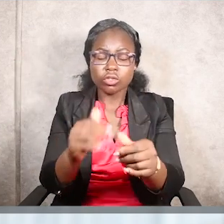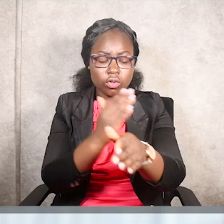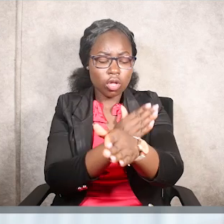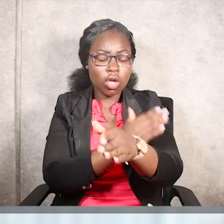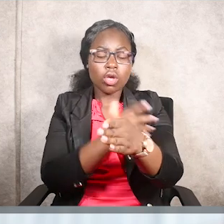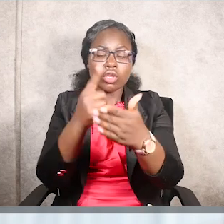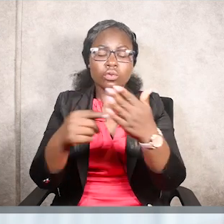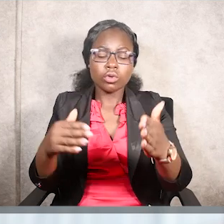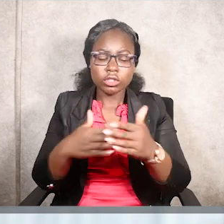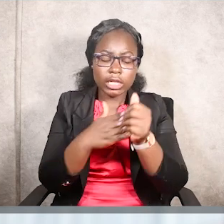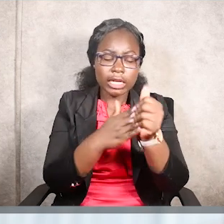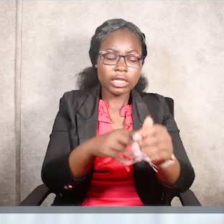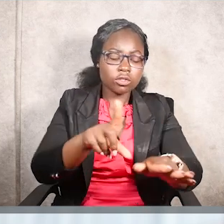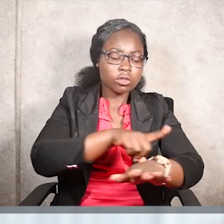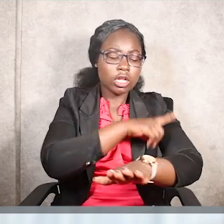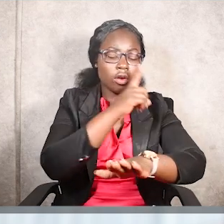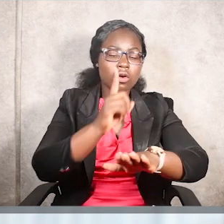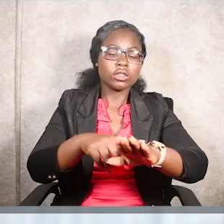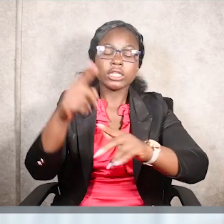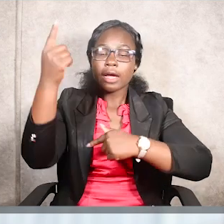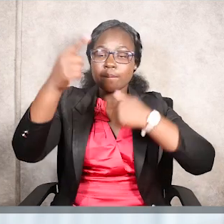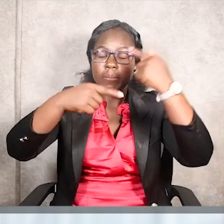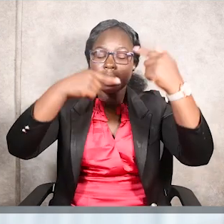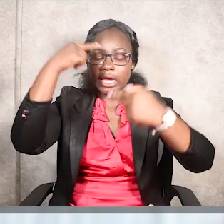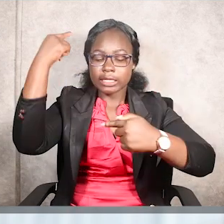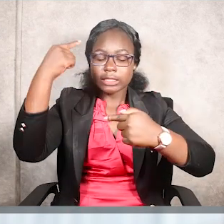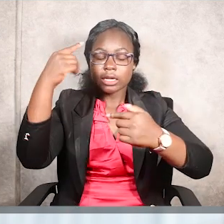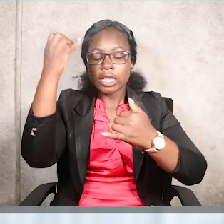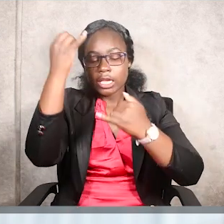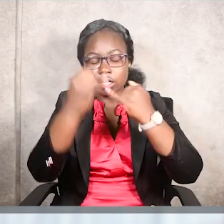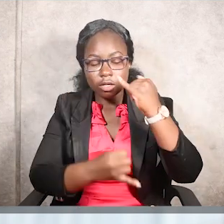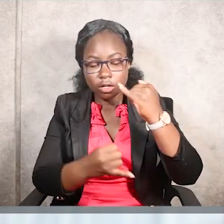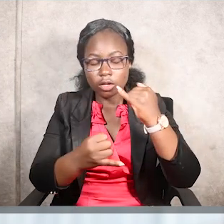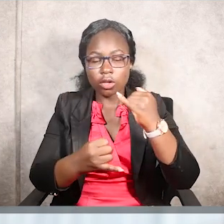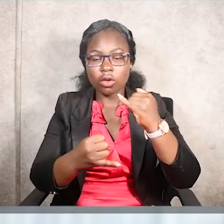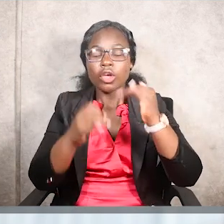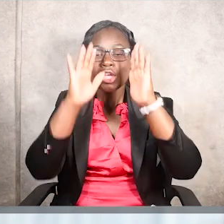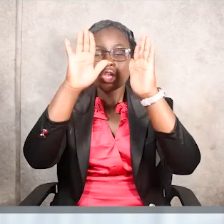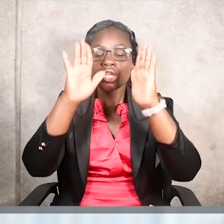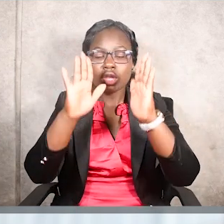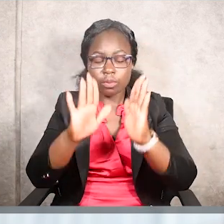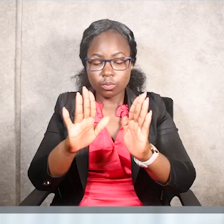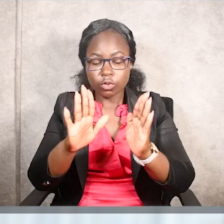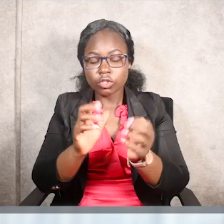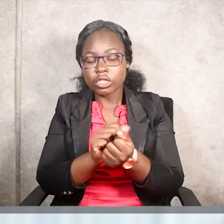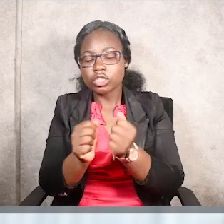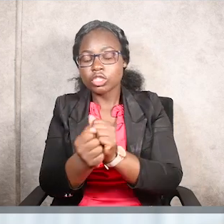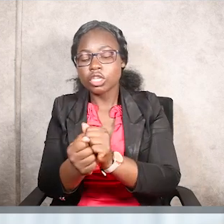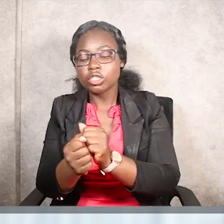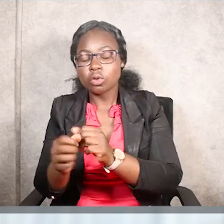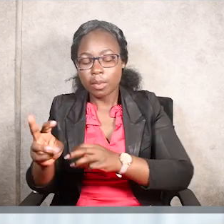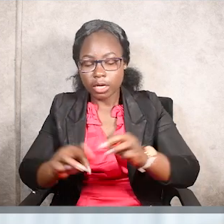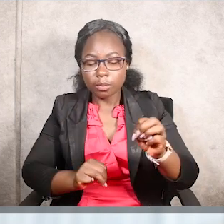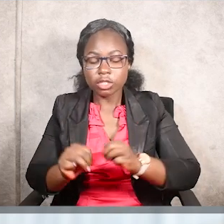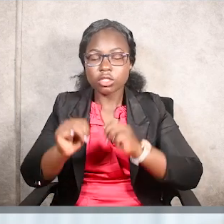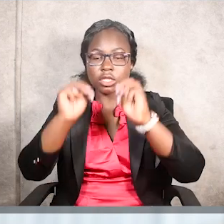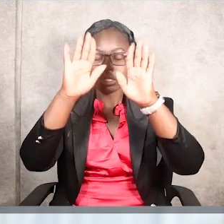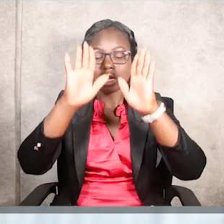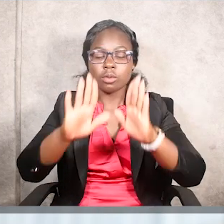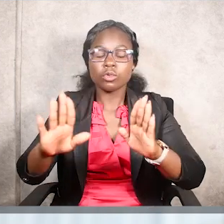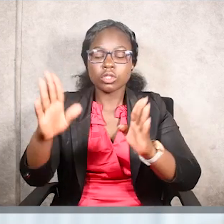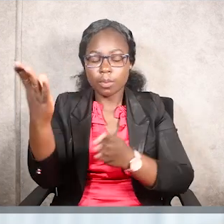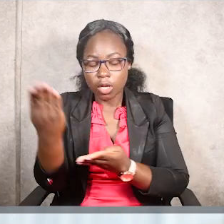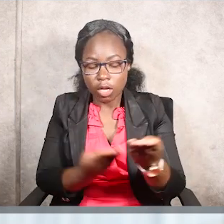what results to long-term success. In conclusion, effective change management is a critical aspect of a